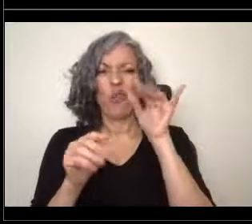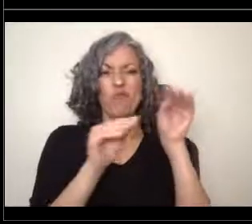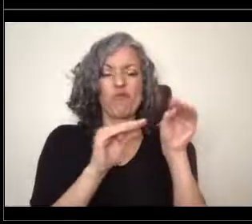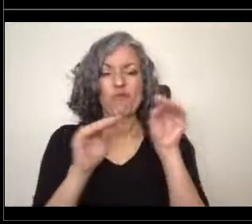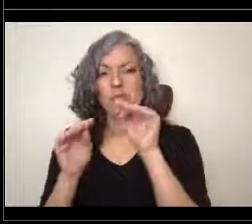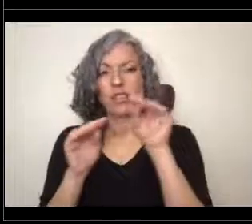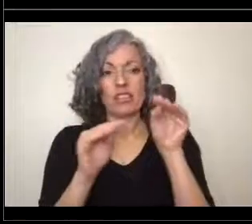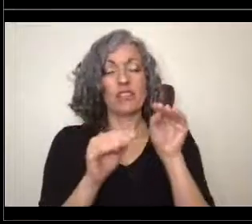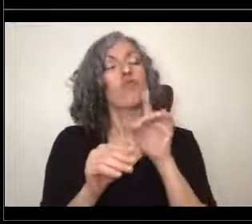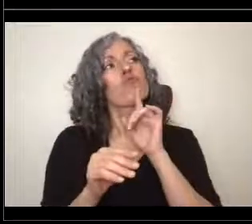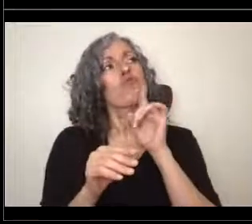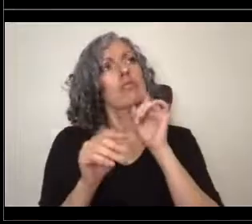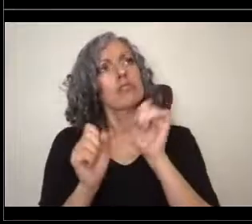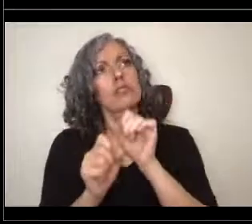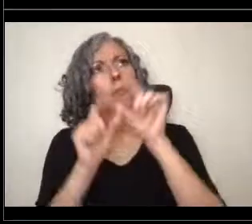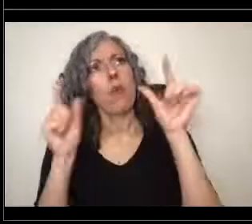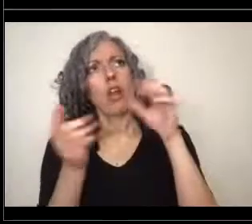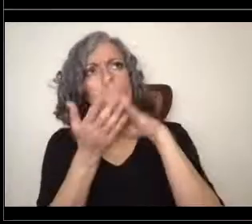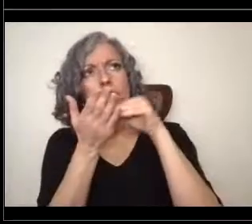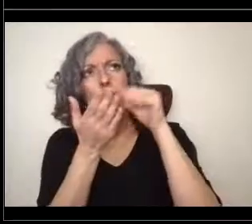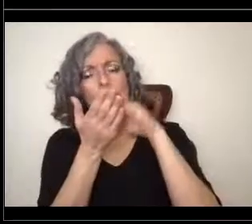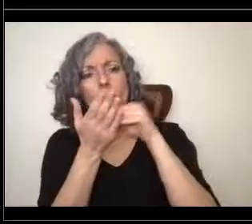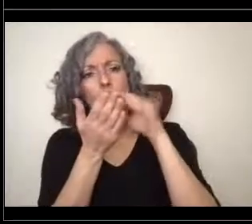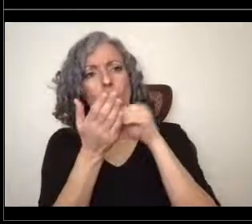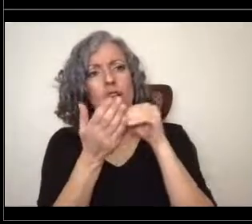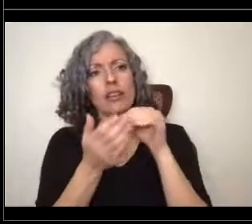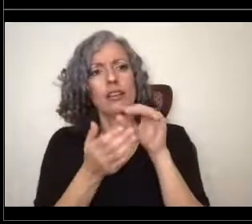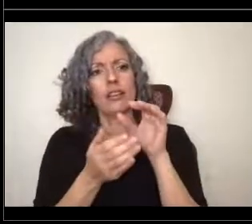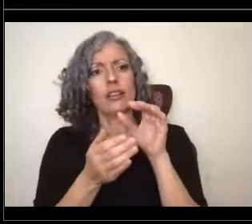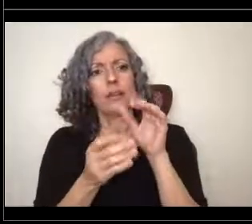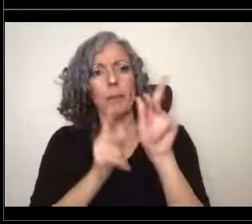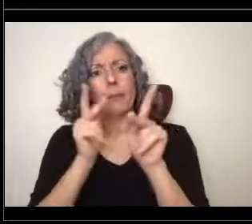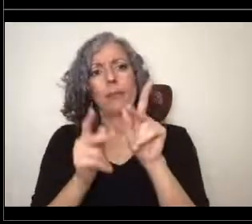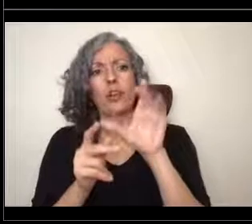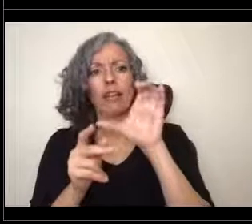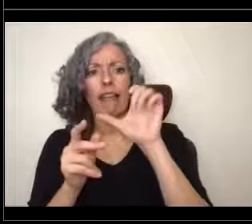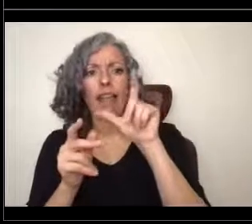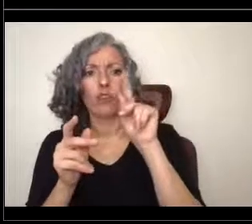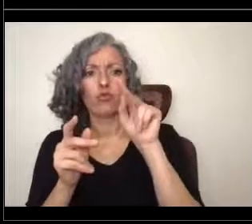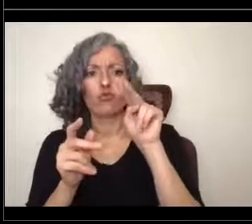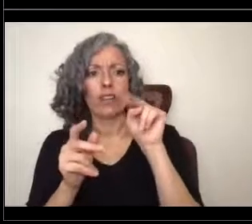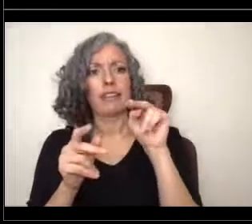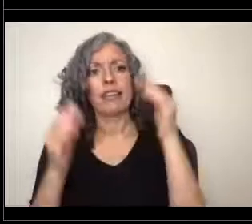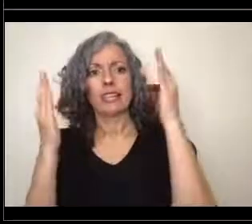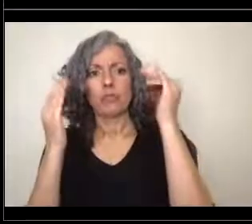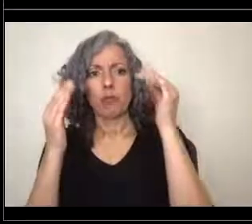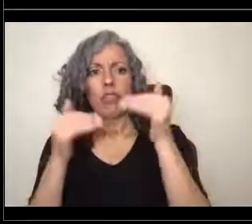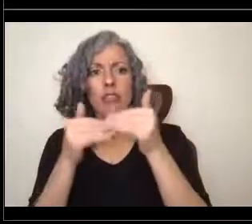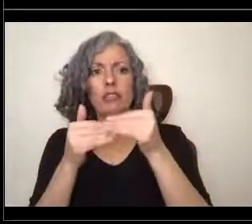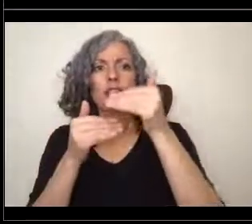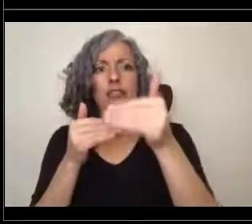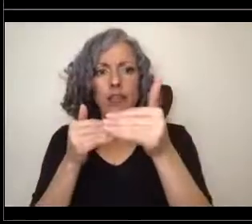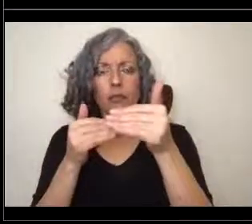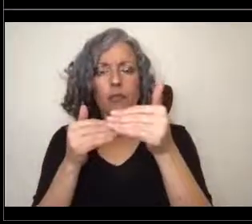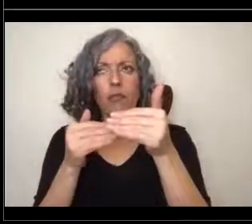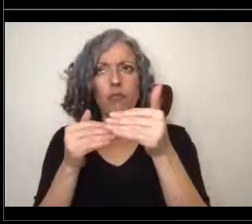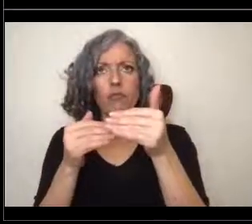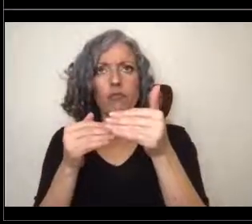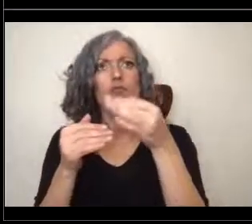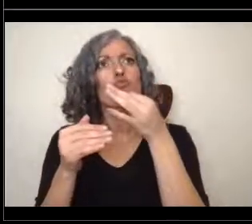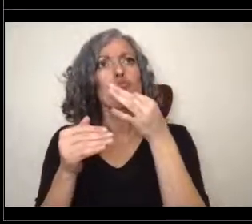surprised to learn that folks at Caltrans are expecting this stuff to be in operation within the next 5 years. And